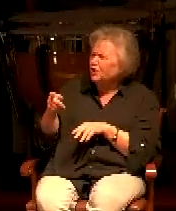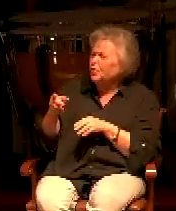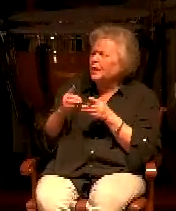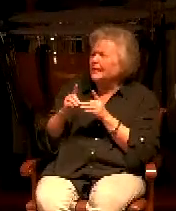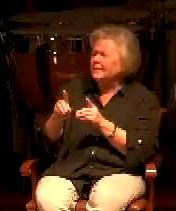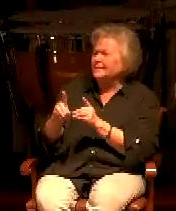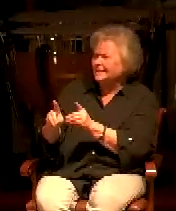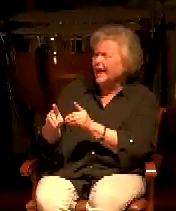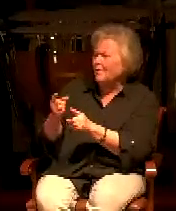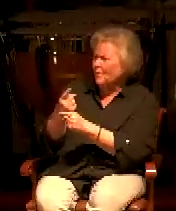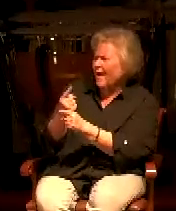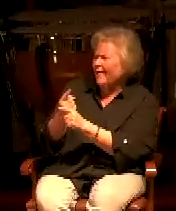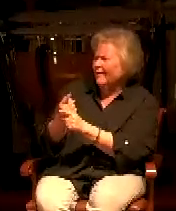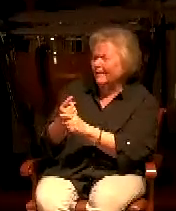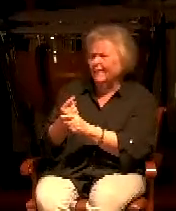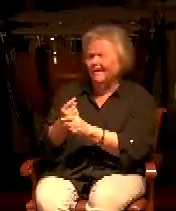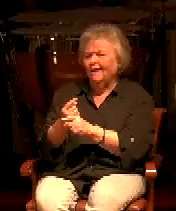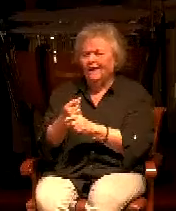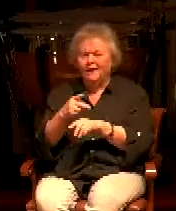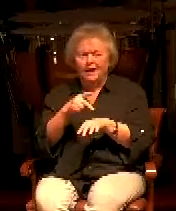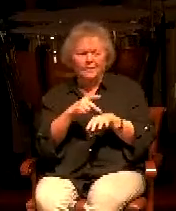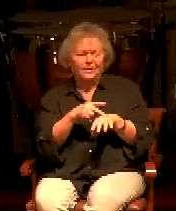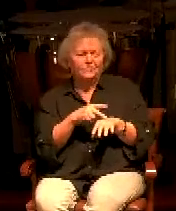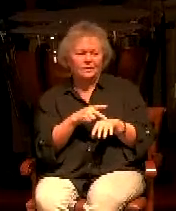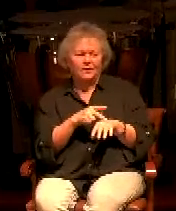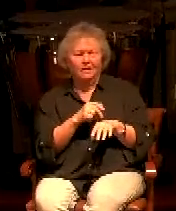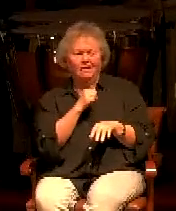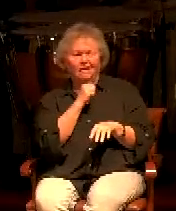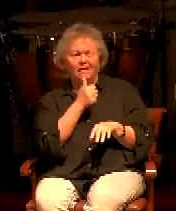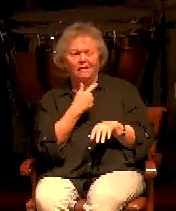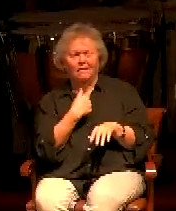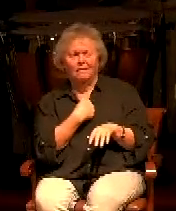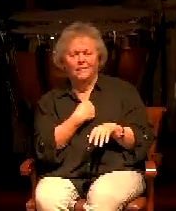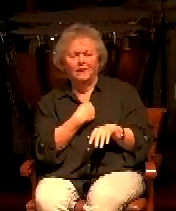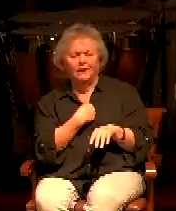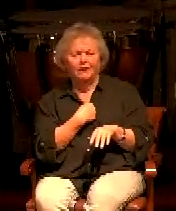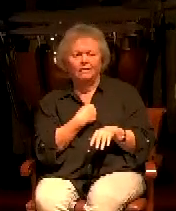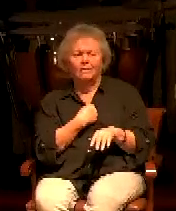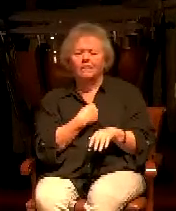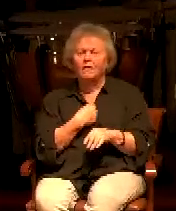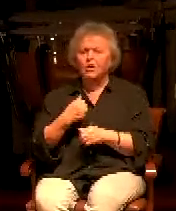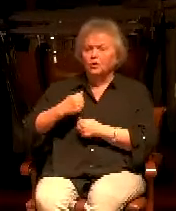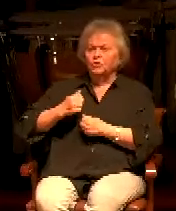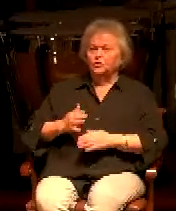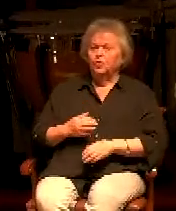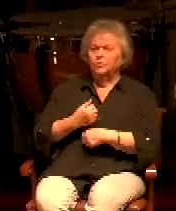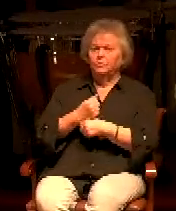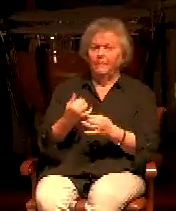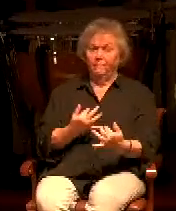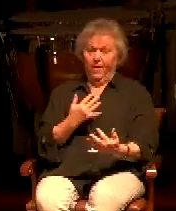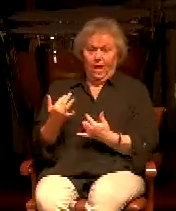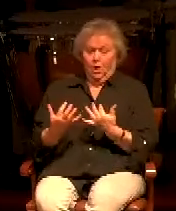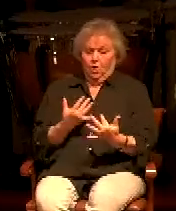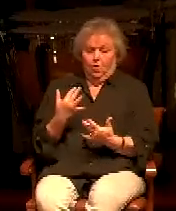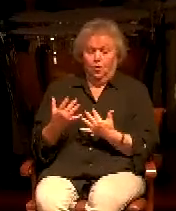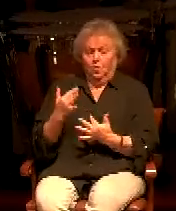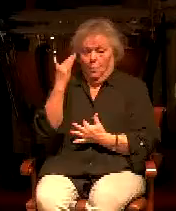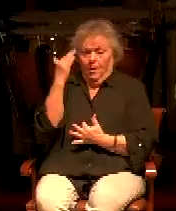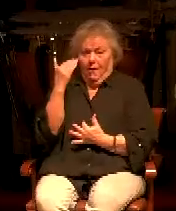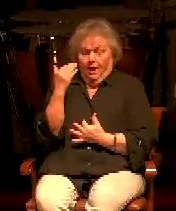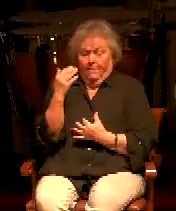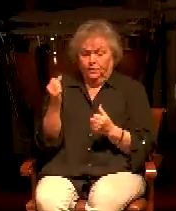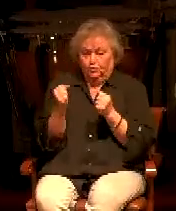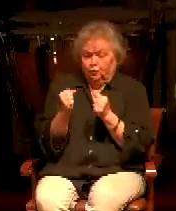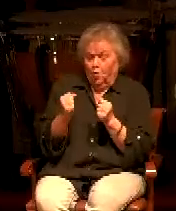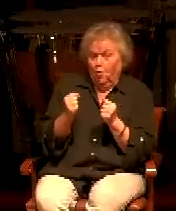"I am not." Now the servants and the officers had made a charcoal fire because it was cold, and they were standing and warming themselves. Peter